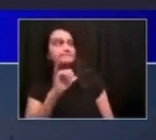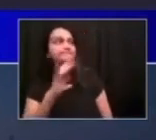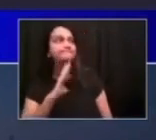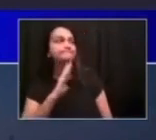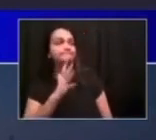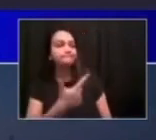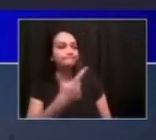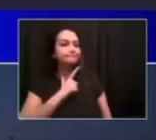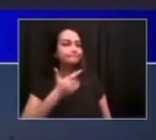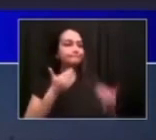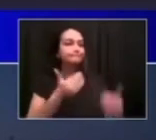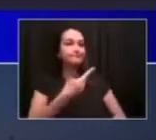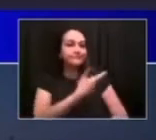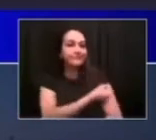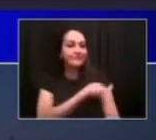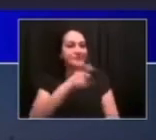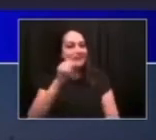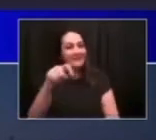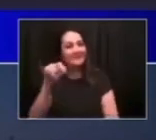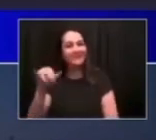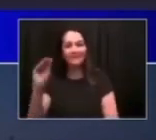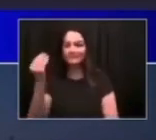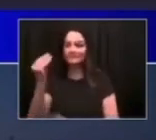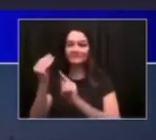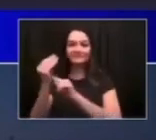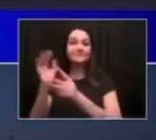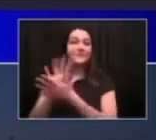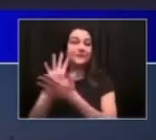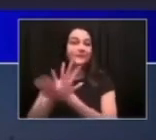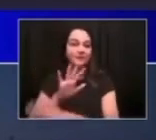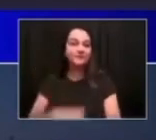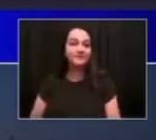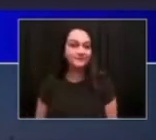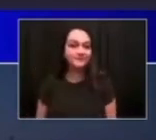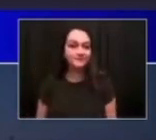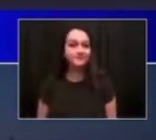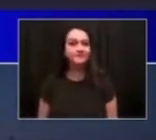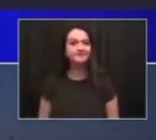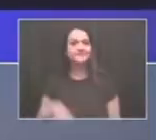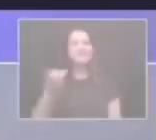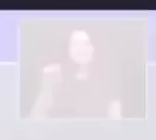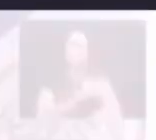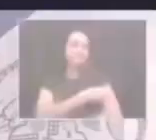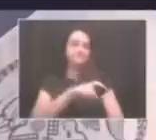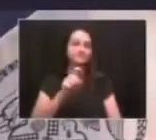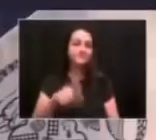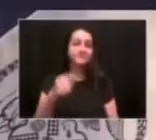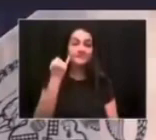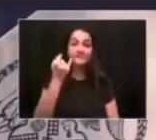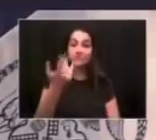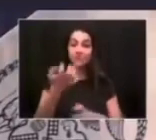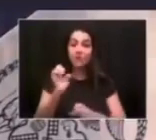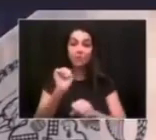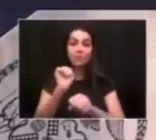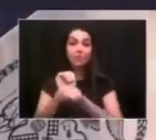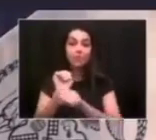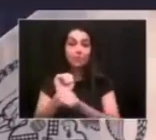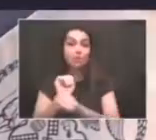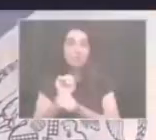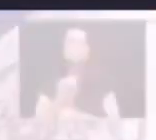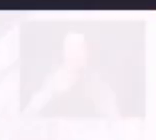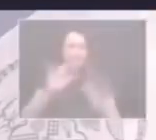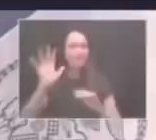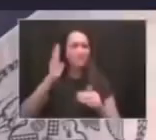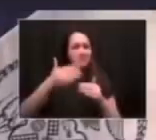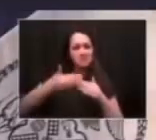this is the time. If we're going to stop the Delta variant, the time is now. And that means getting vaccinated right now. Not everyone's going to agree with this. I